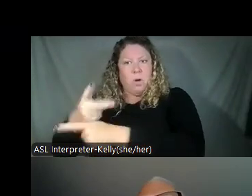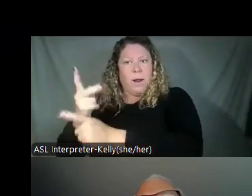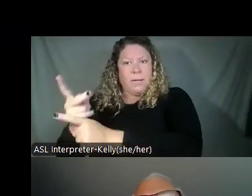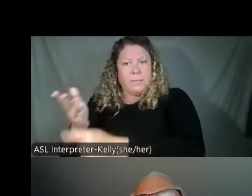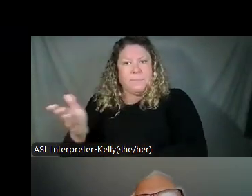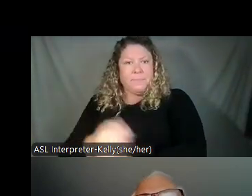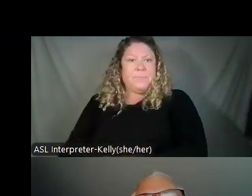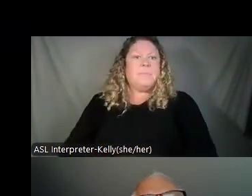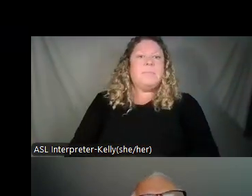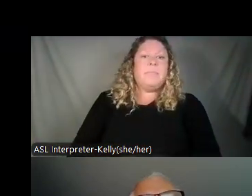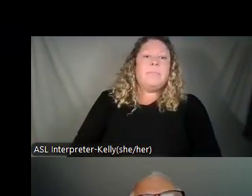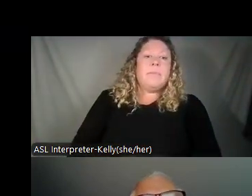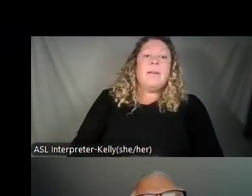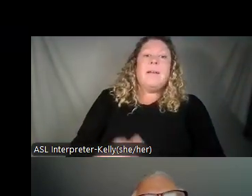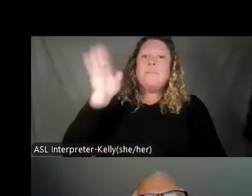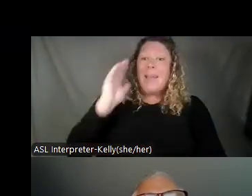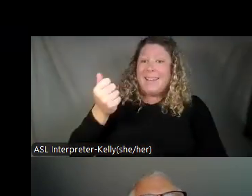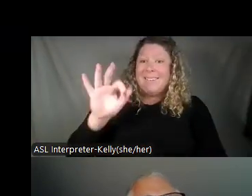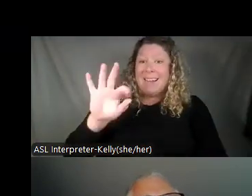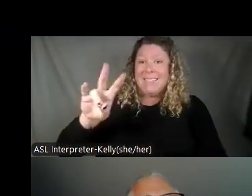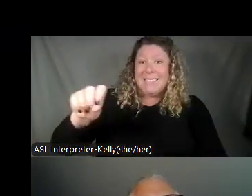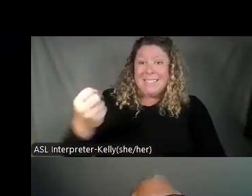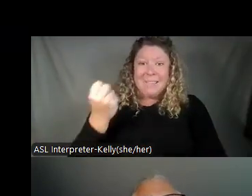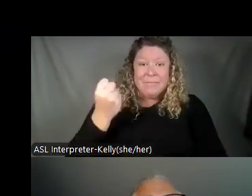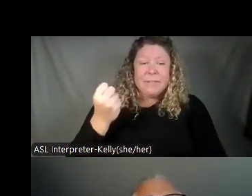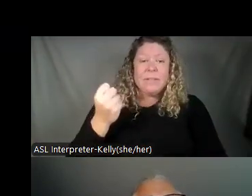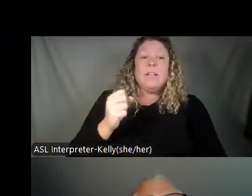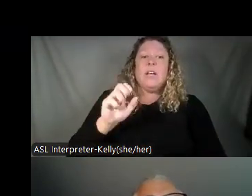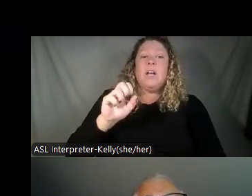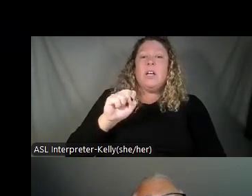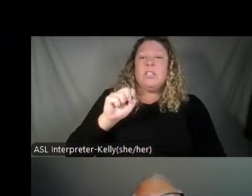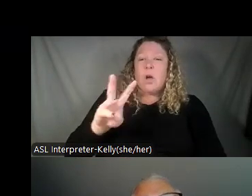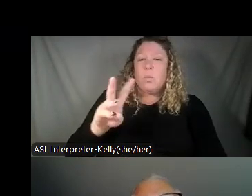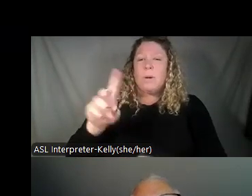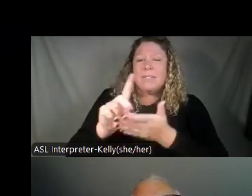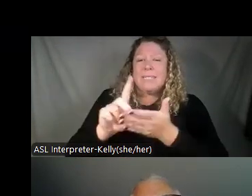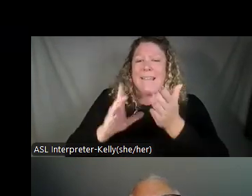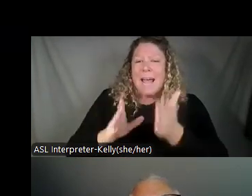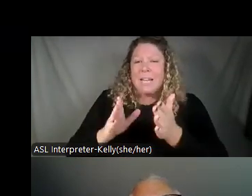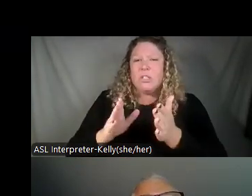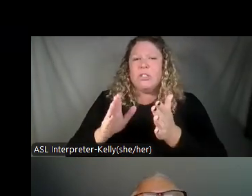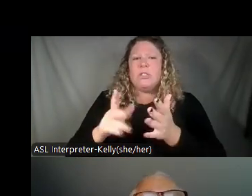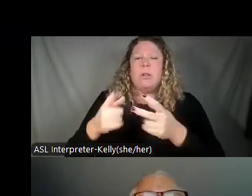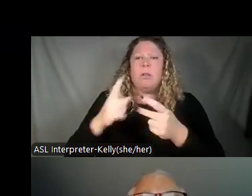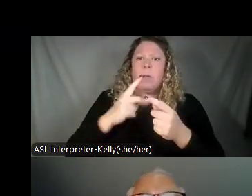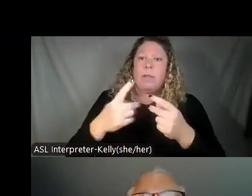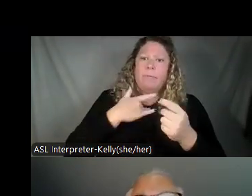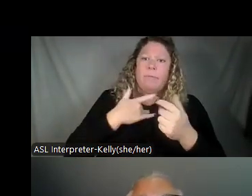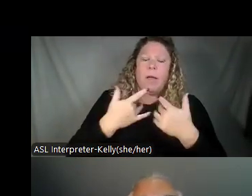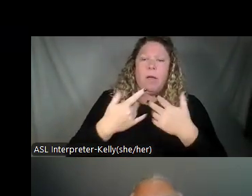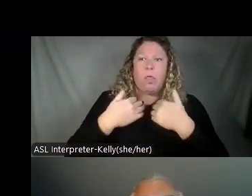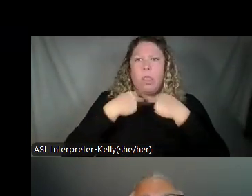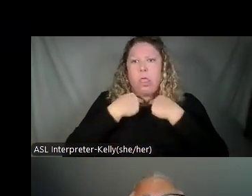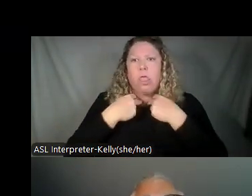Back in the 70s, software designers were really hampered by a lot of the project management processes. There was just too